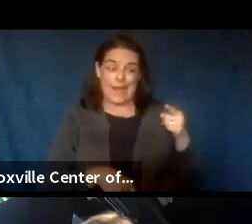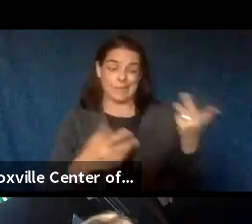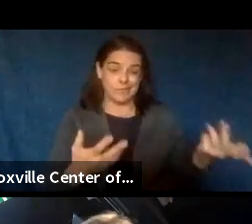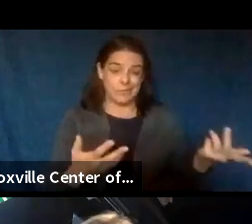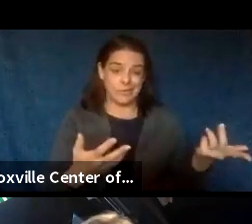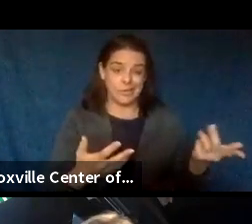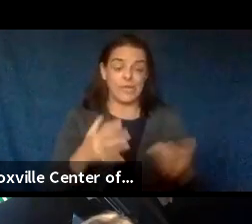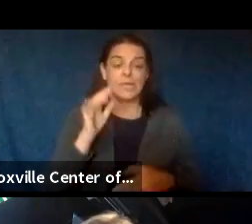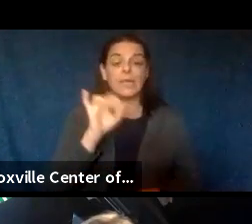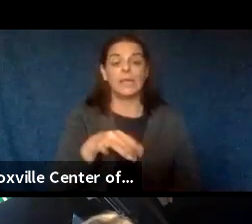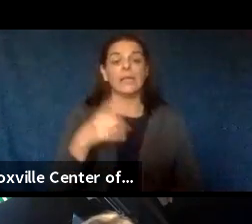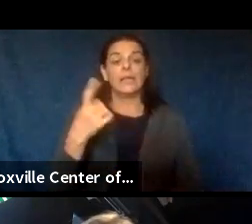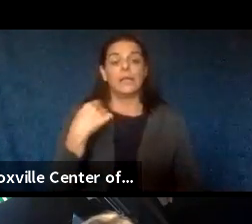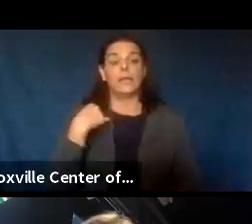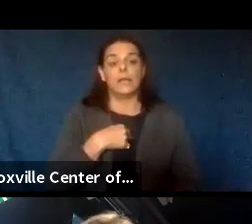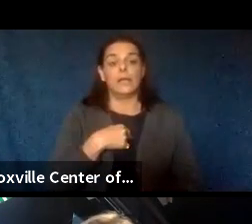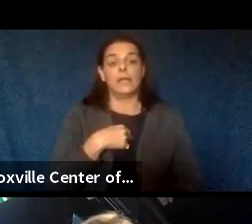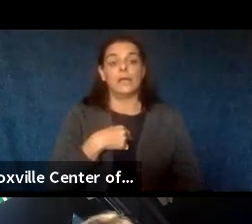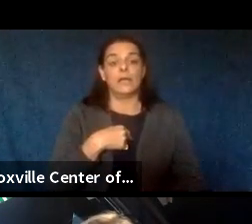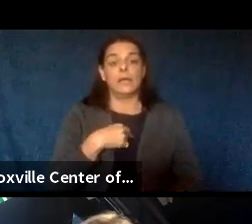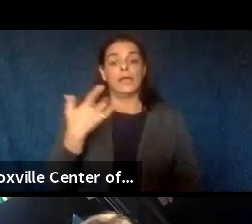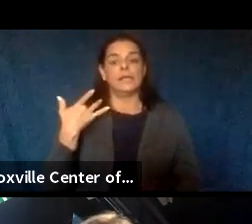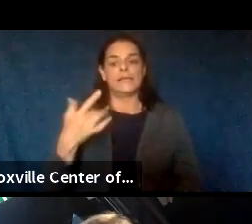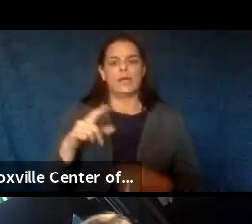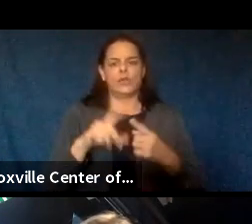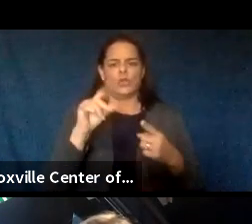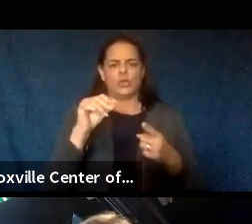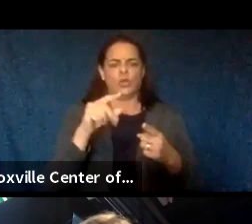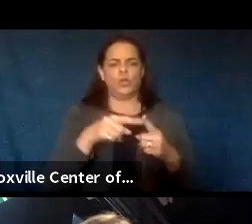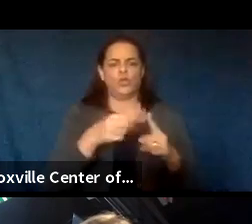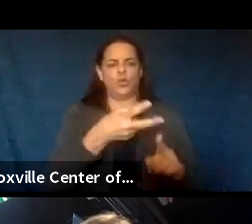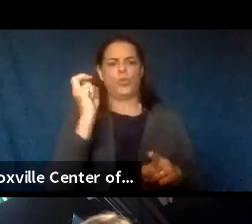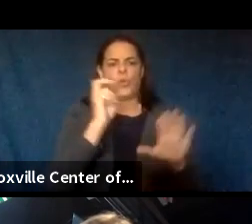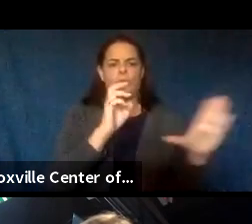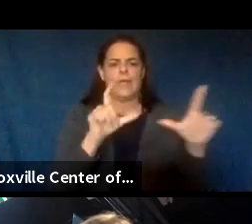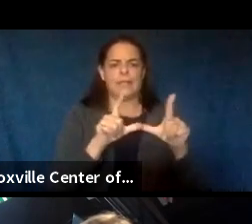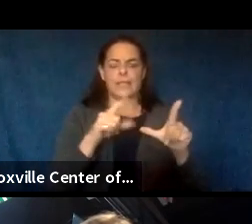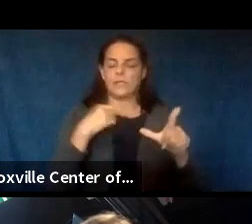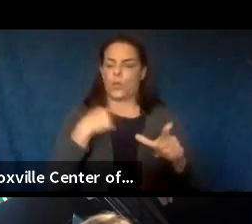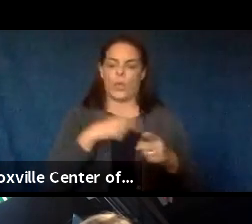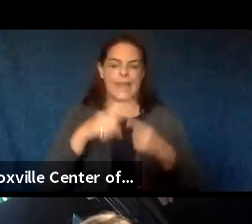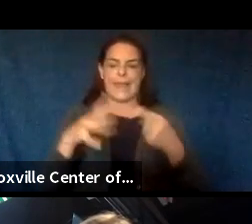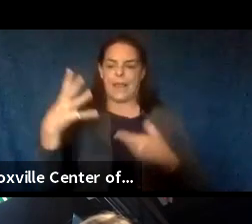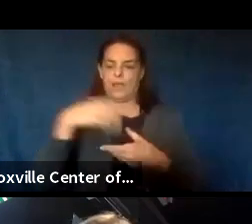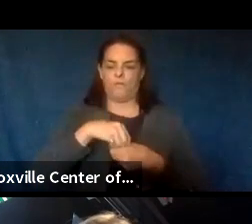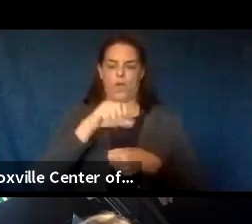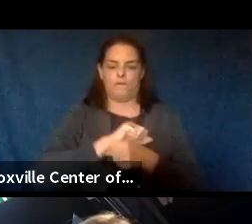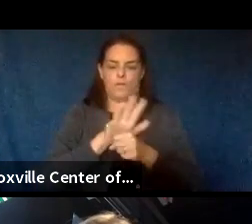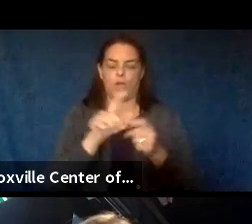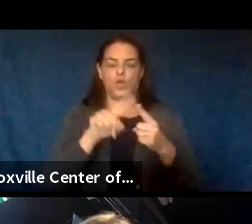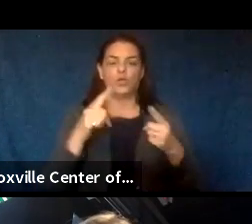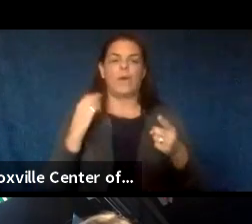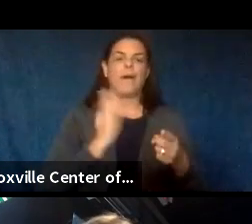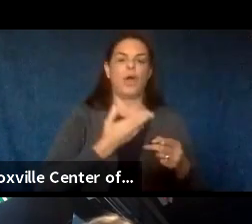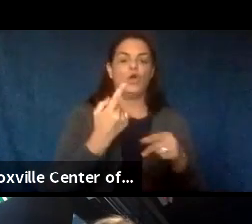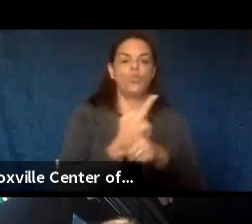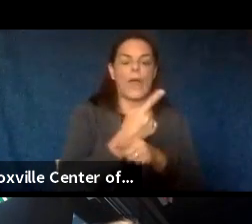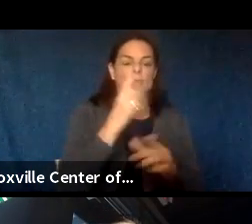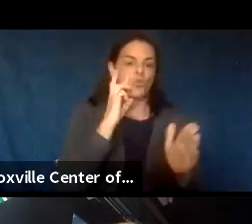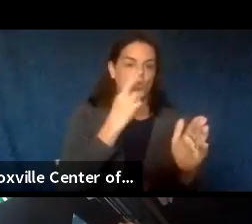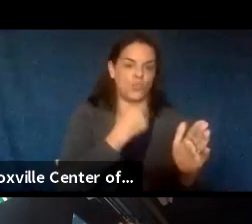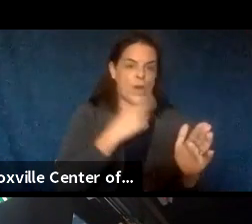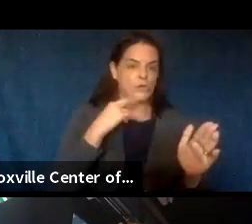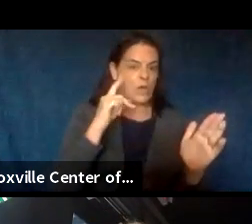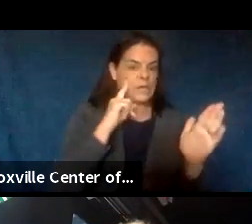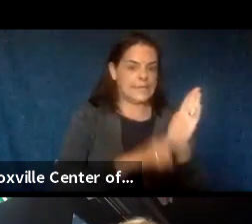to remove somebody's license. So we can't incorporate this into our usual restaurant inspections. It would be a